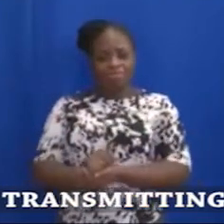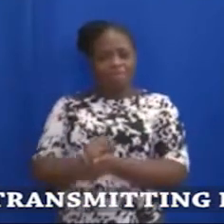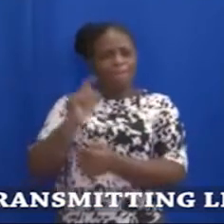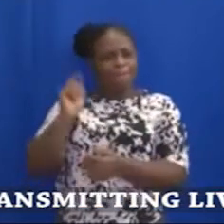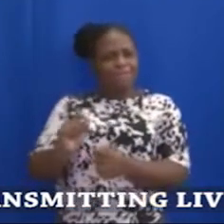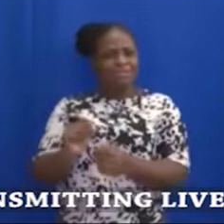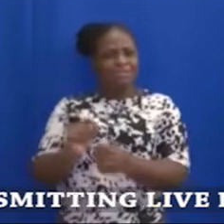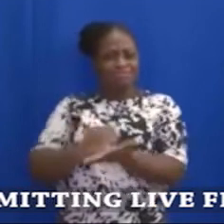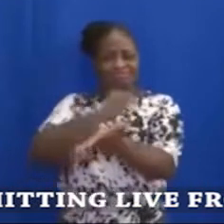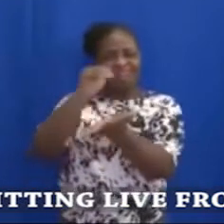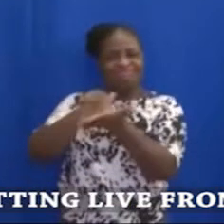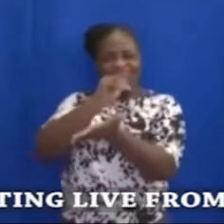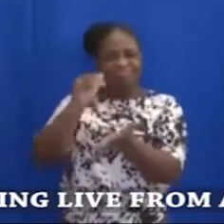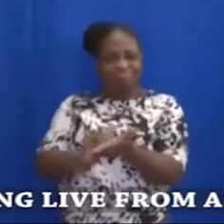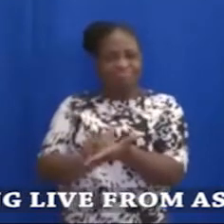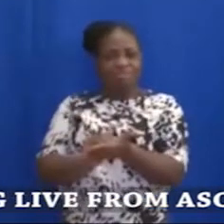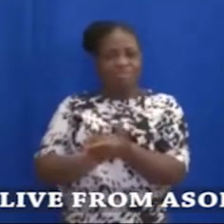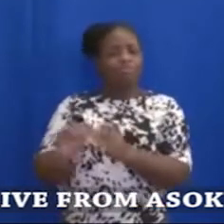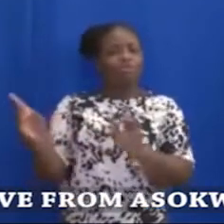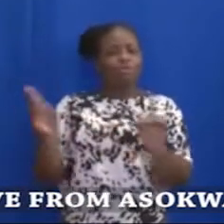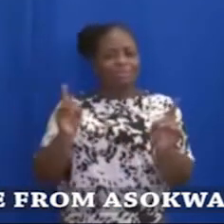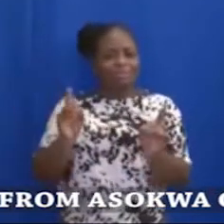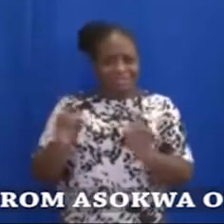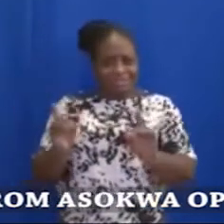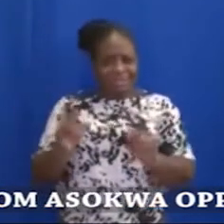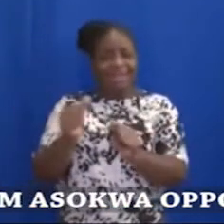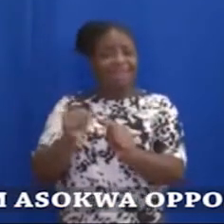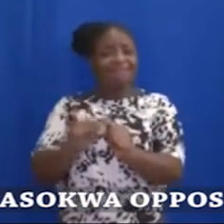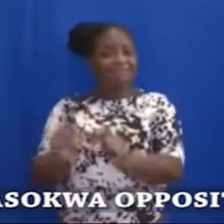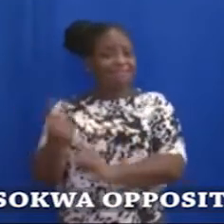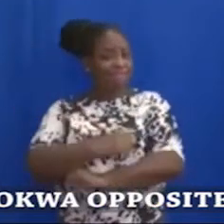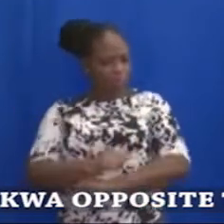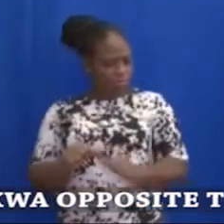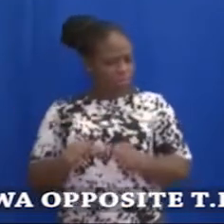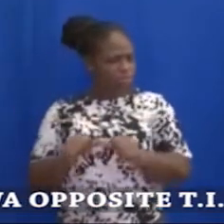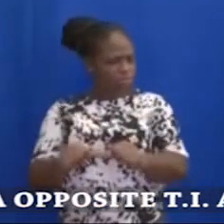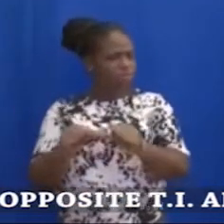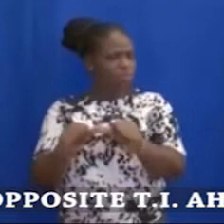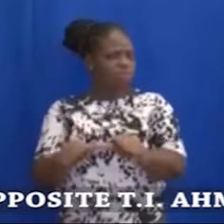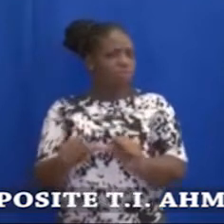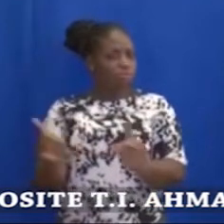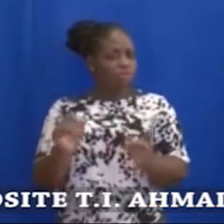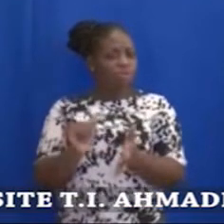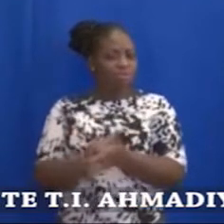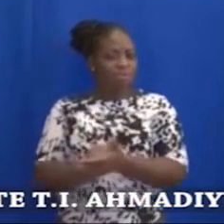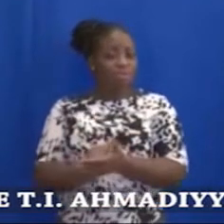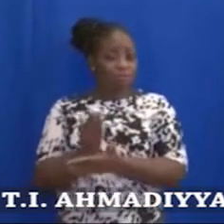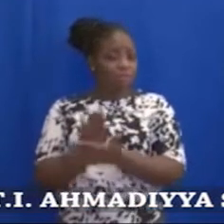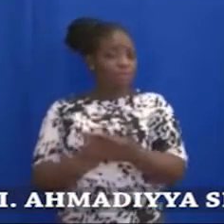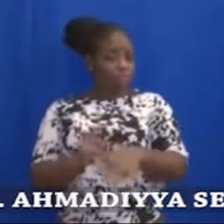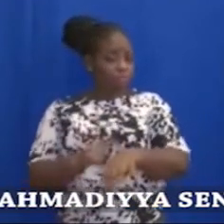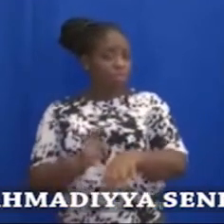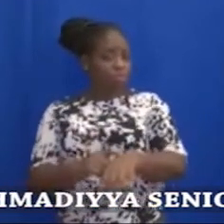our lives, and they must continue to remain so for some time to come, until we see to the elimination